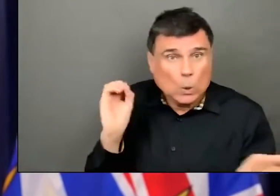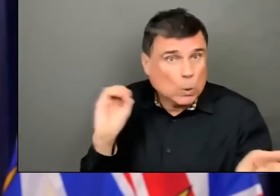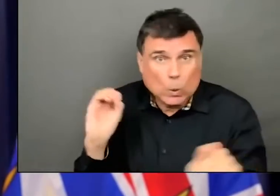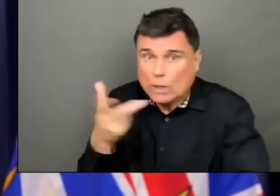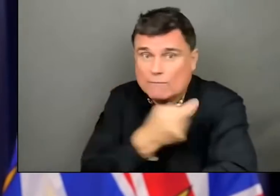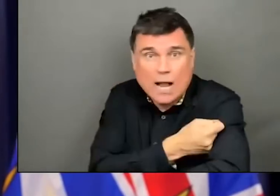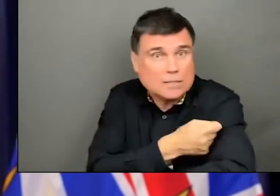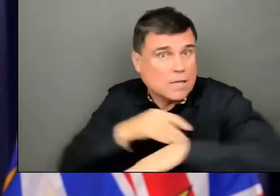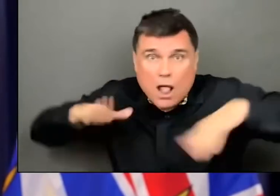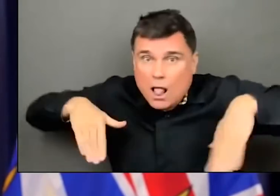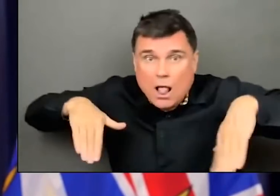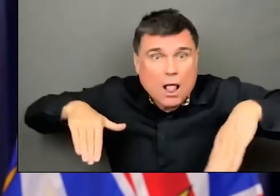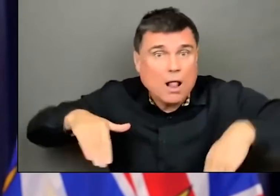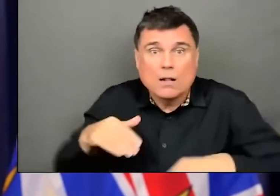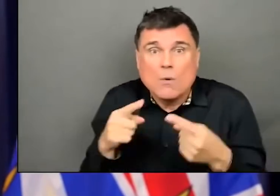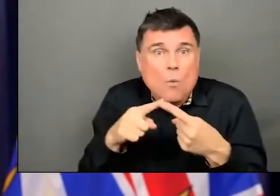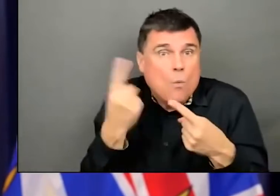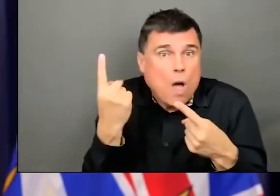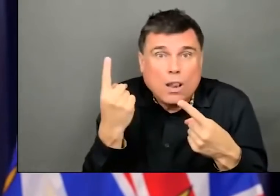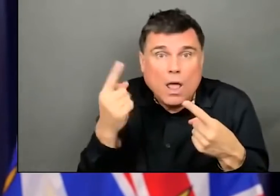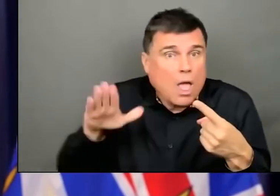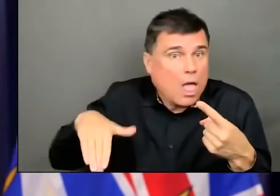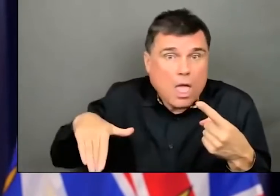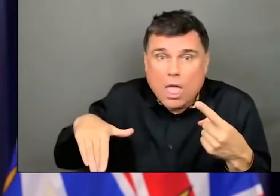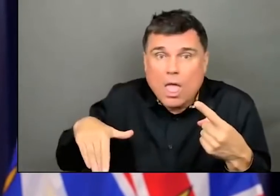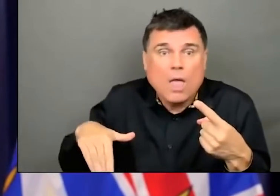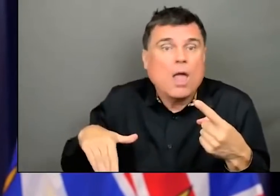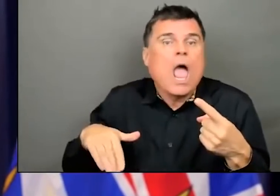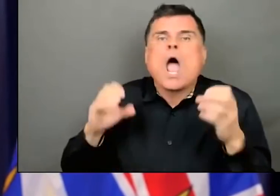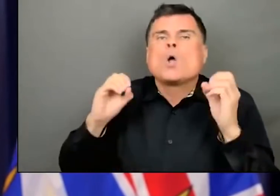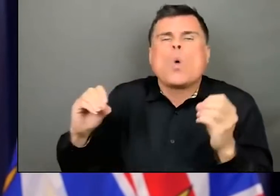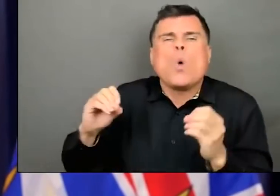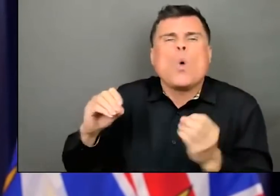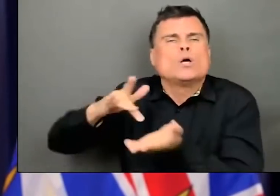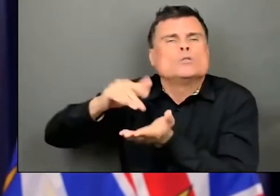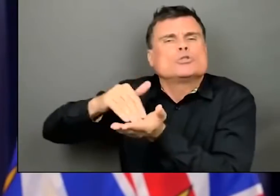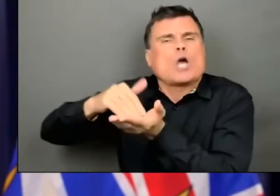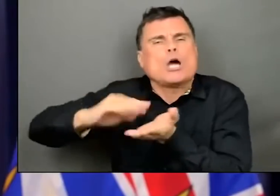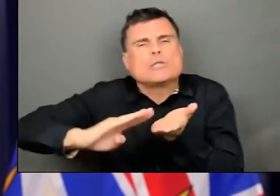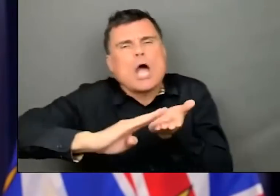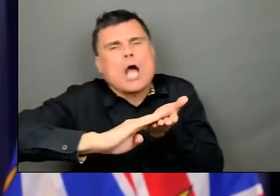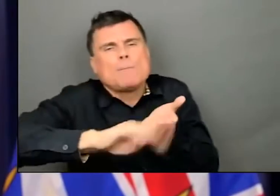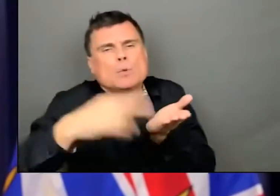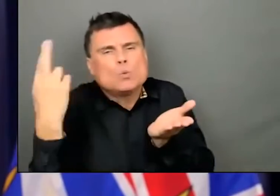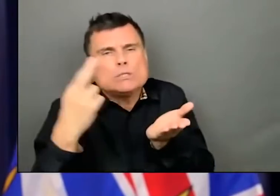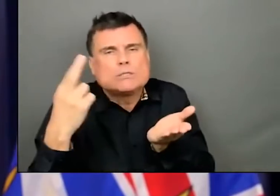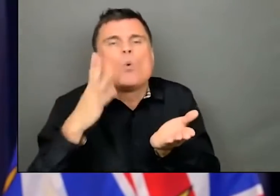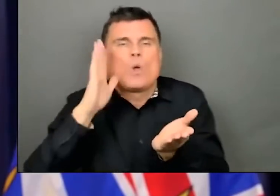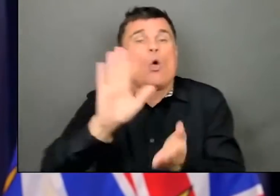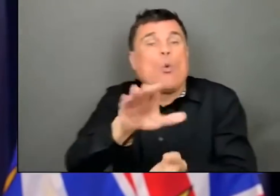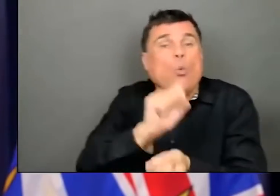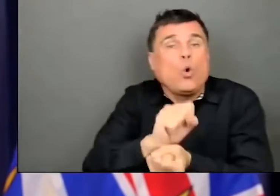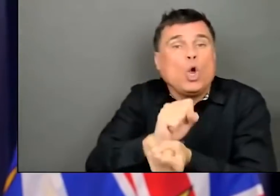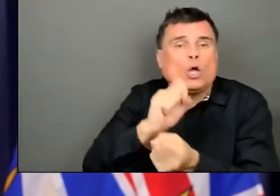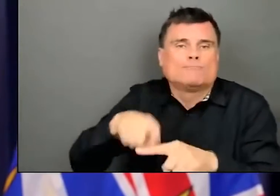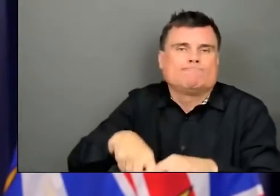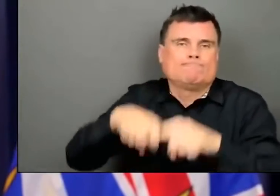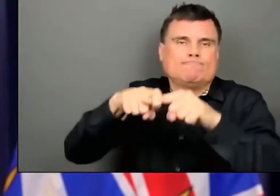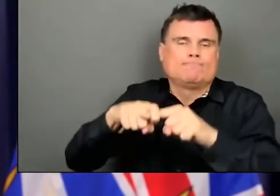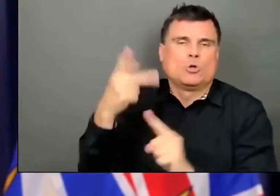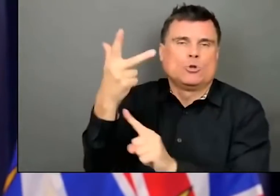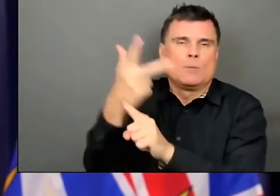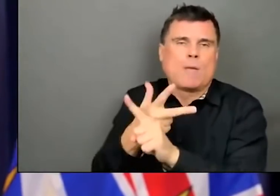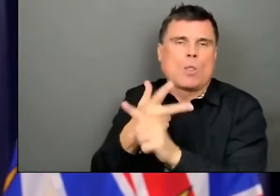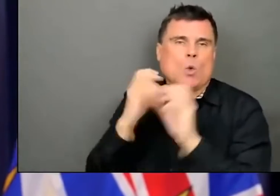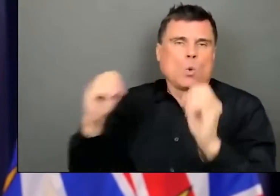grounds, will be placed on unpaid leave for 3 months. Partially vaccinated employees, those having received only one dose, may be offered